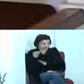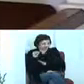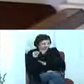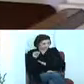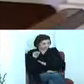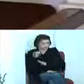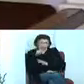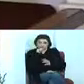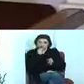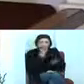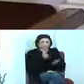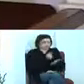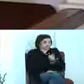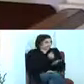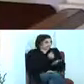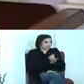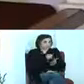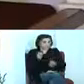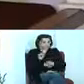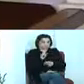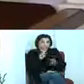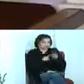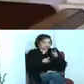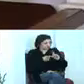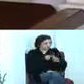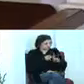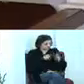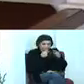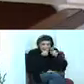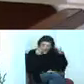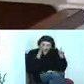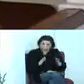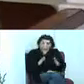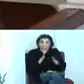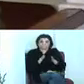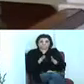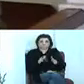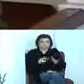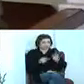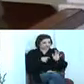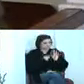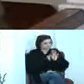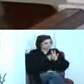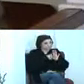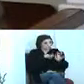Don't treat it like a friend. It's an enemy. Expose it.